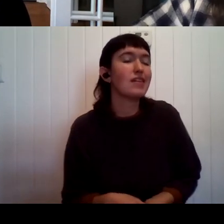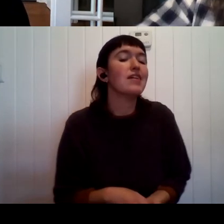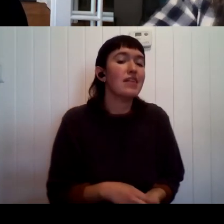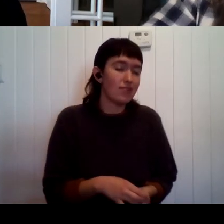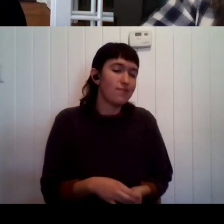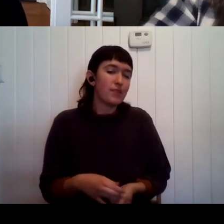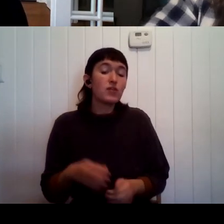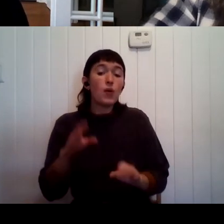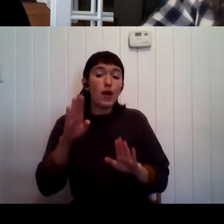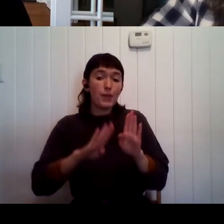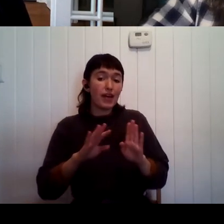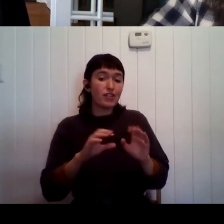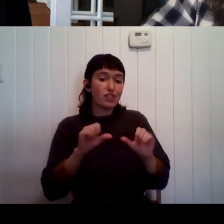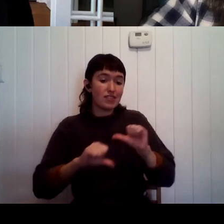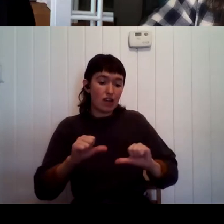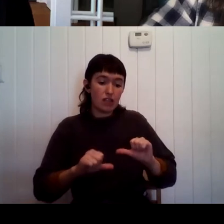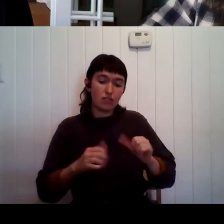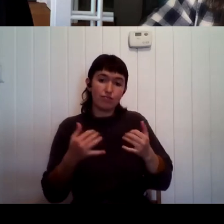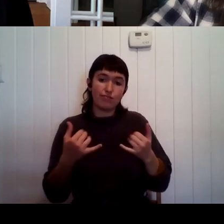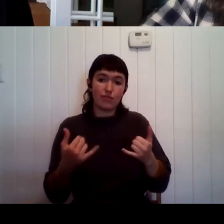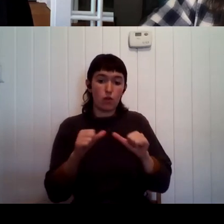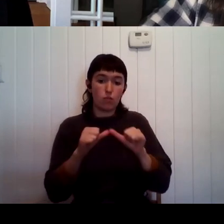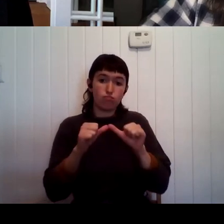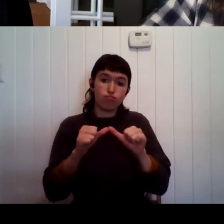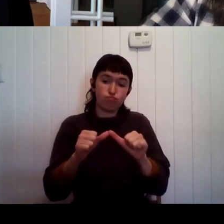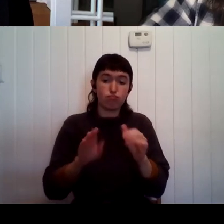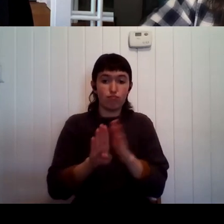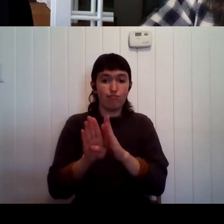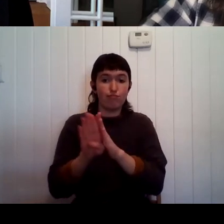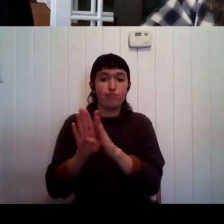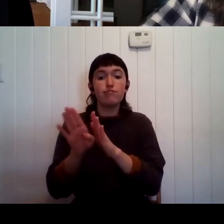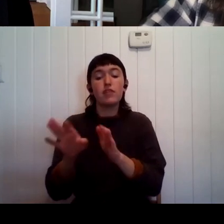Biological sciences has been so advanced. There has been,